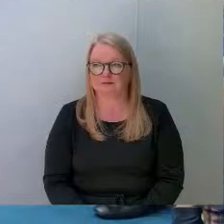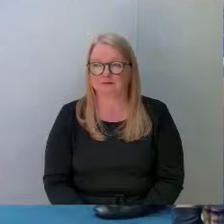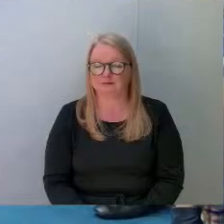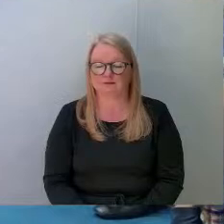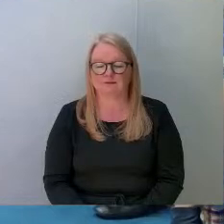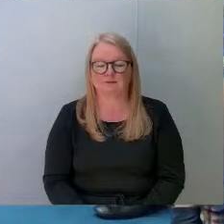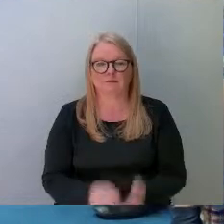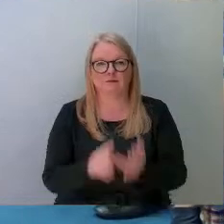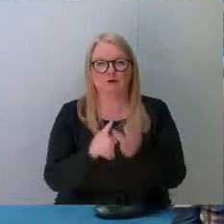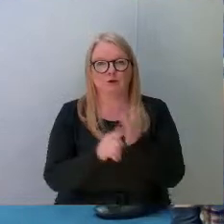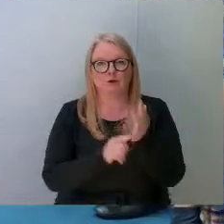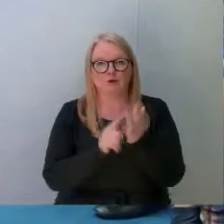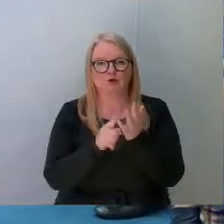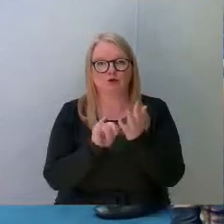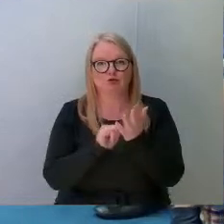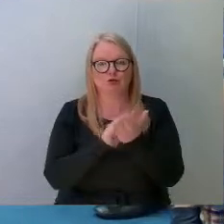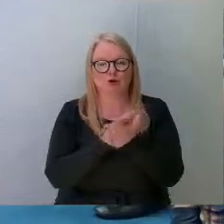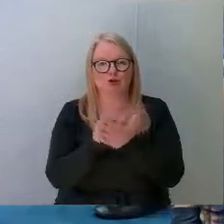Josh Hampson.